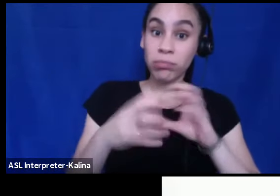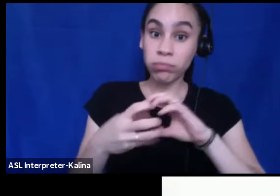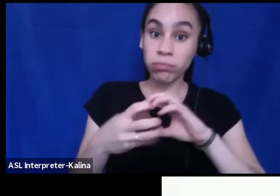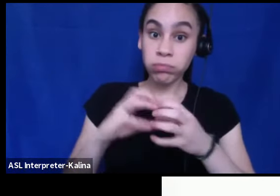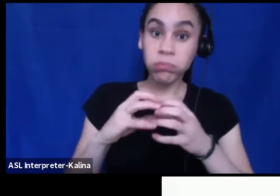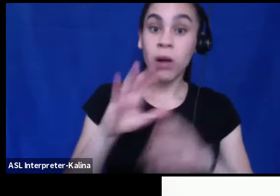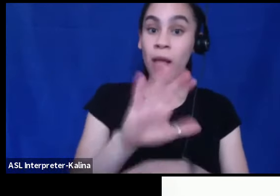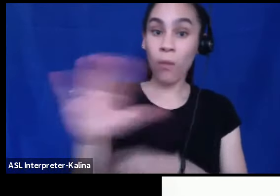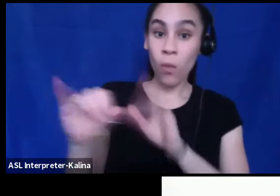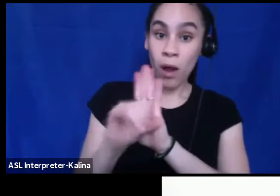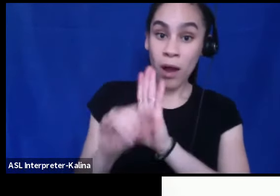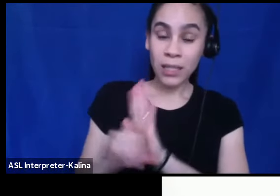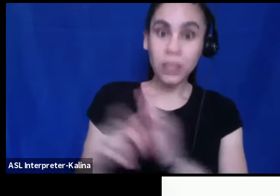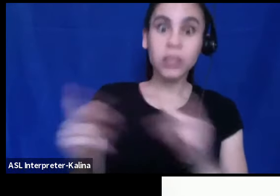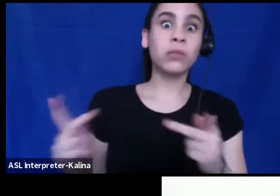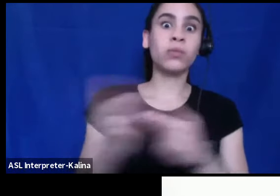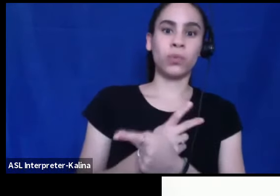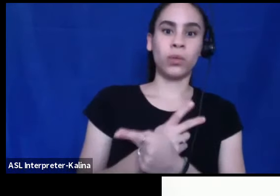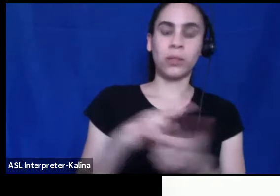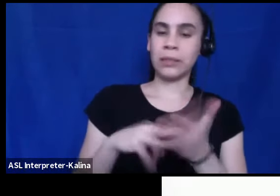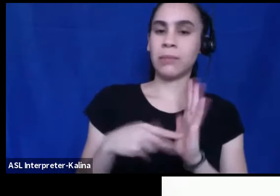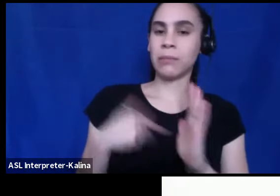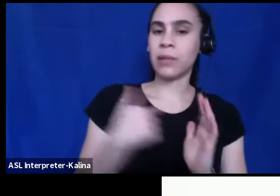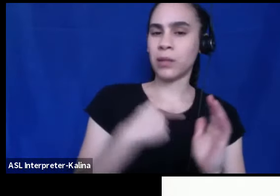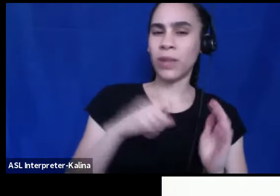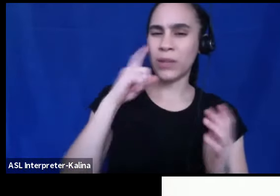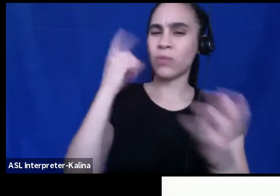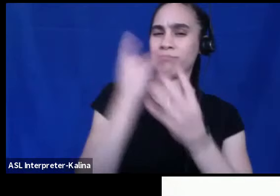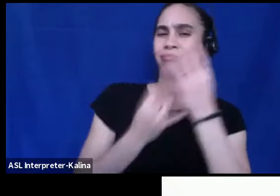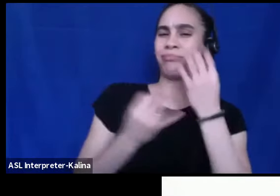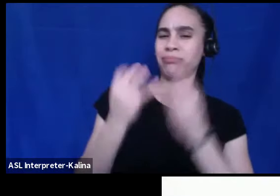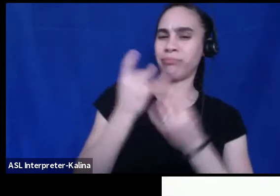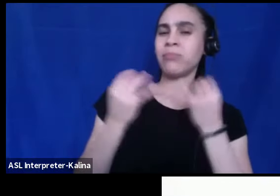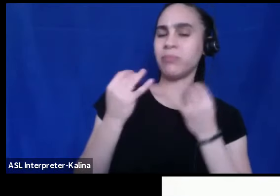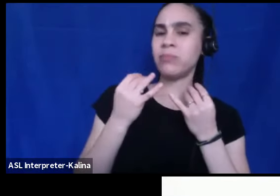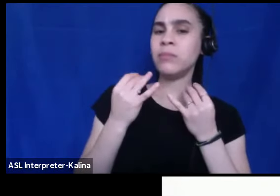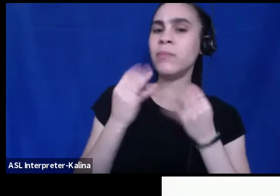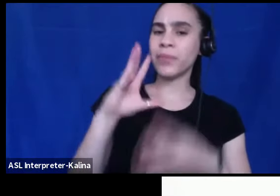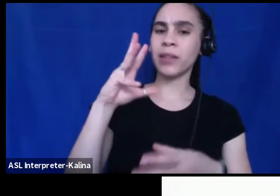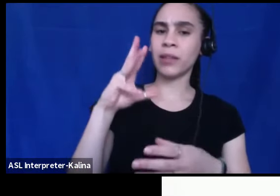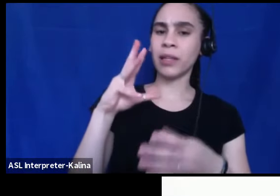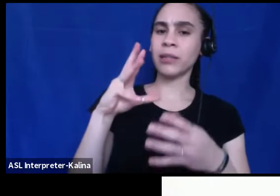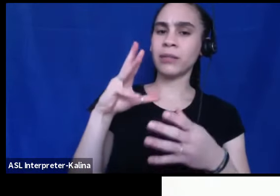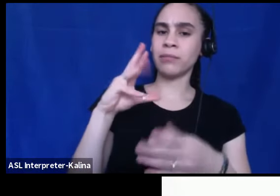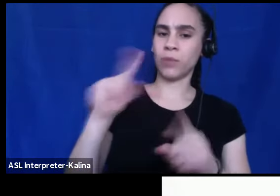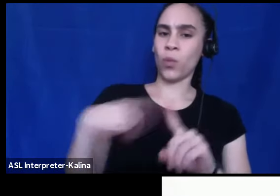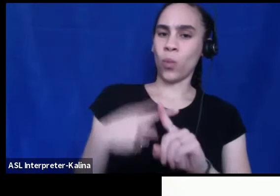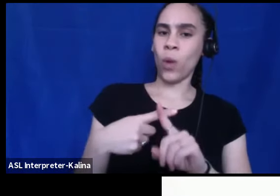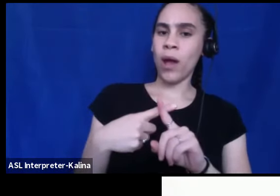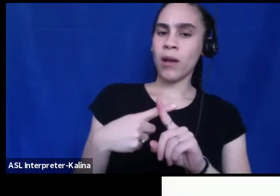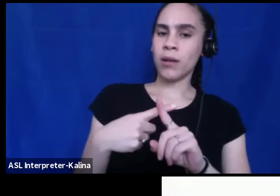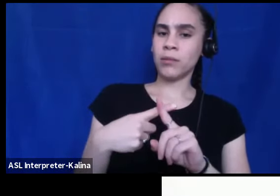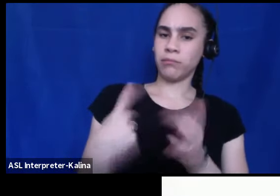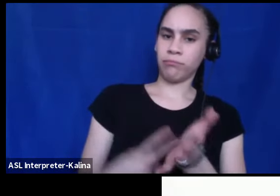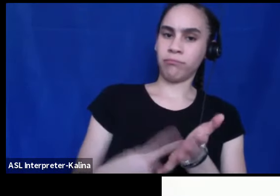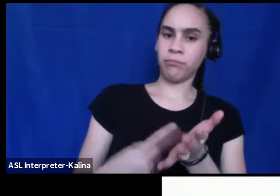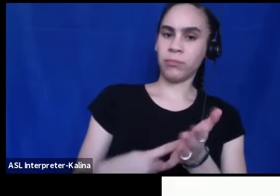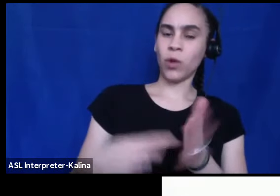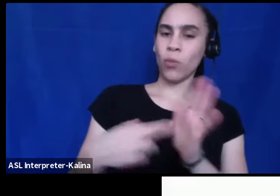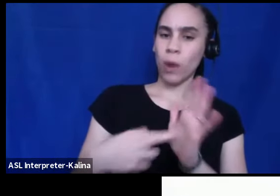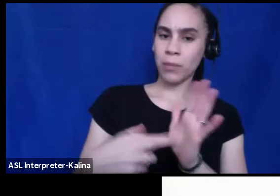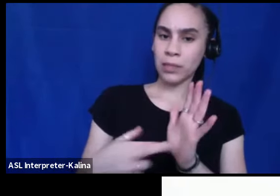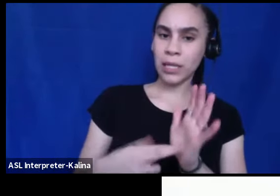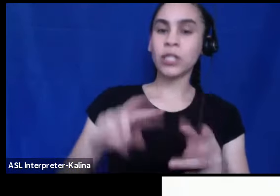So those are things we also have to think about when we're looking at representation too, is all the intersections of who we are and all